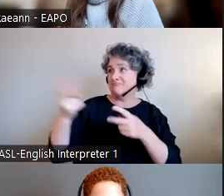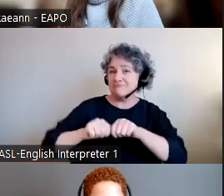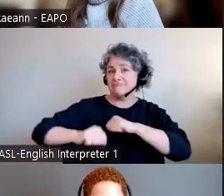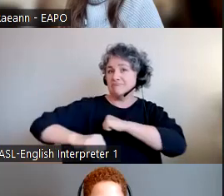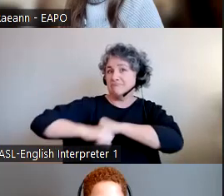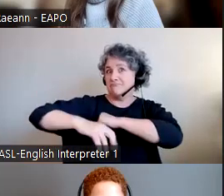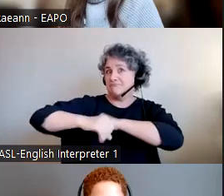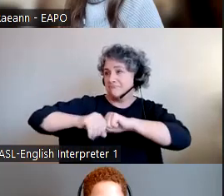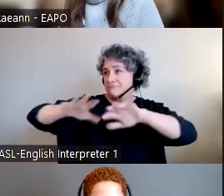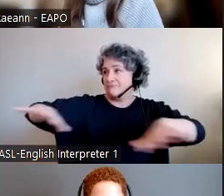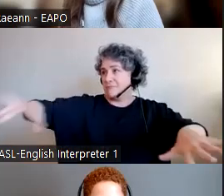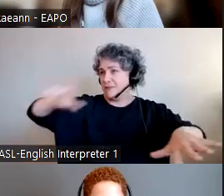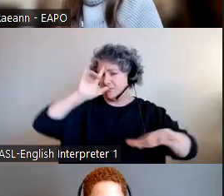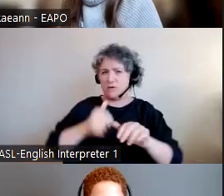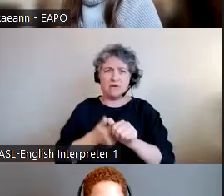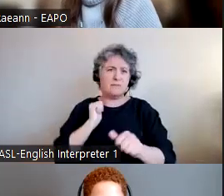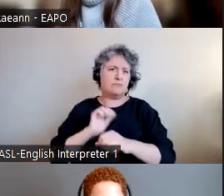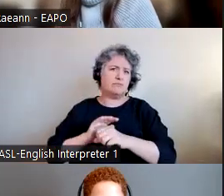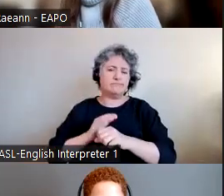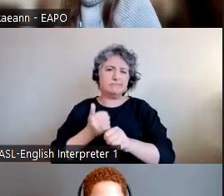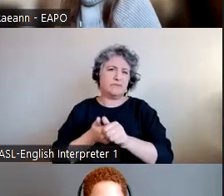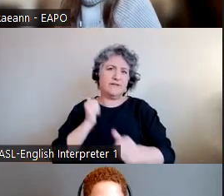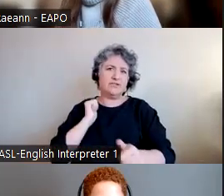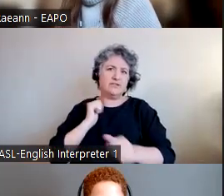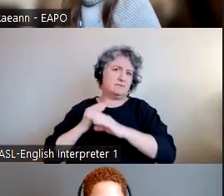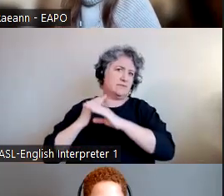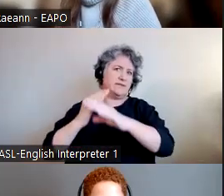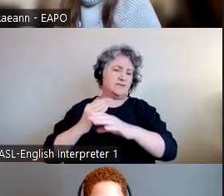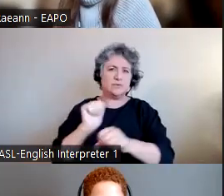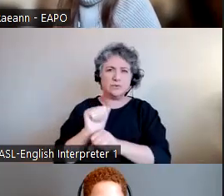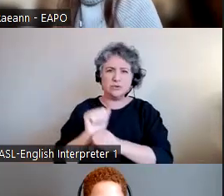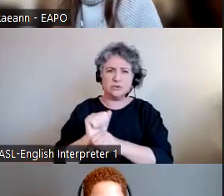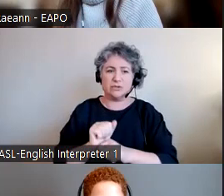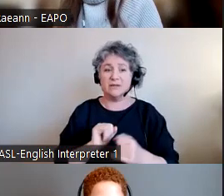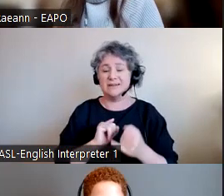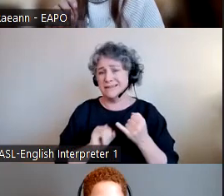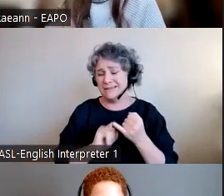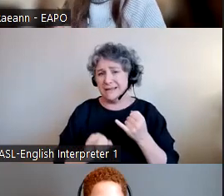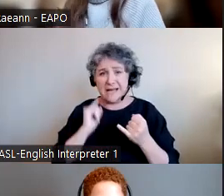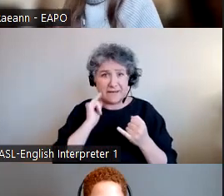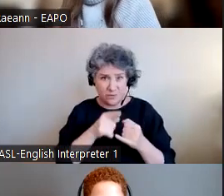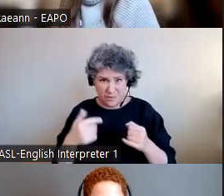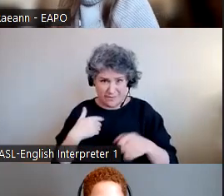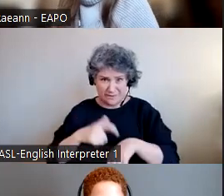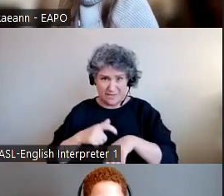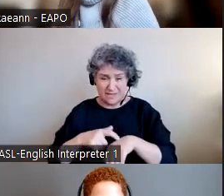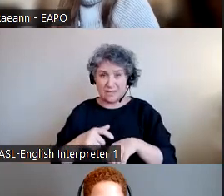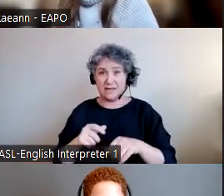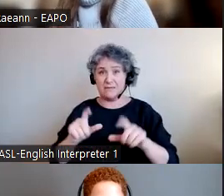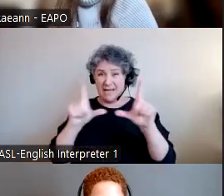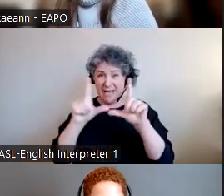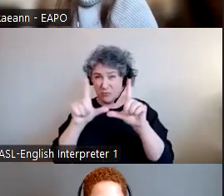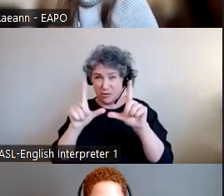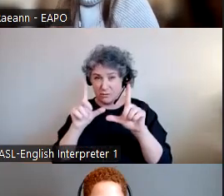of prevention. Lastly, if you don't have time to, if you have time, if you take your camera, you can scan that and go right